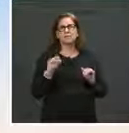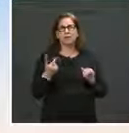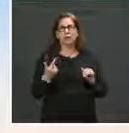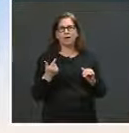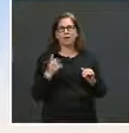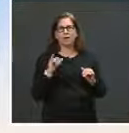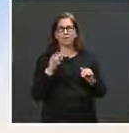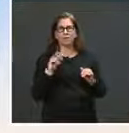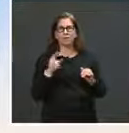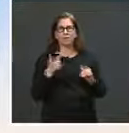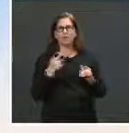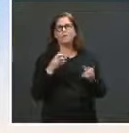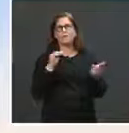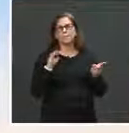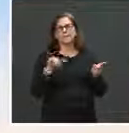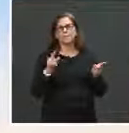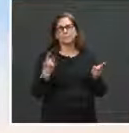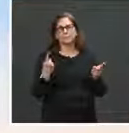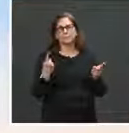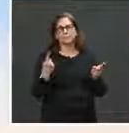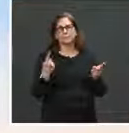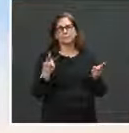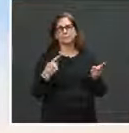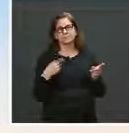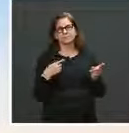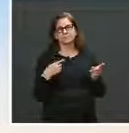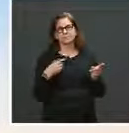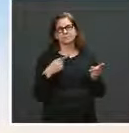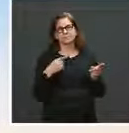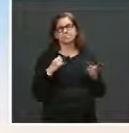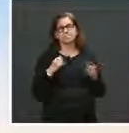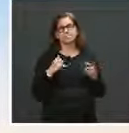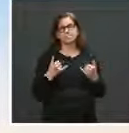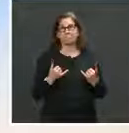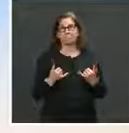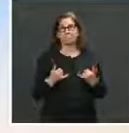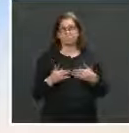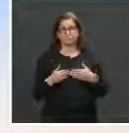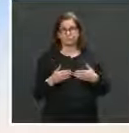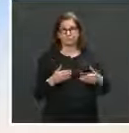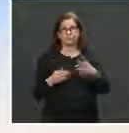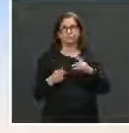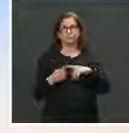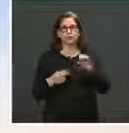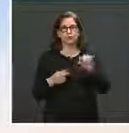deadline, but the timeline? The timeline of the expiration. Is that correct? It's